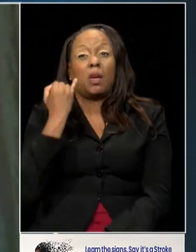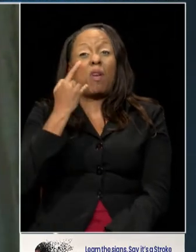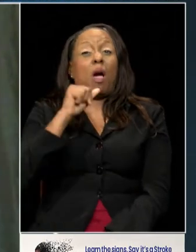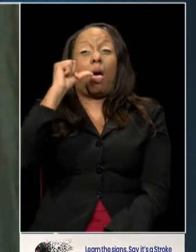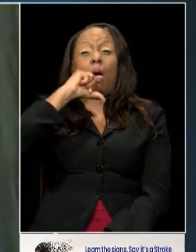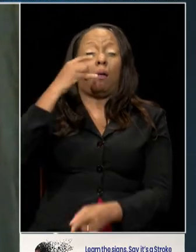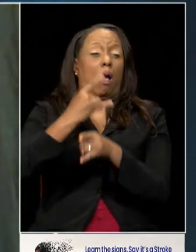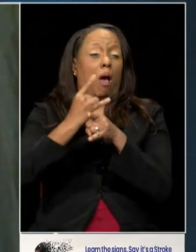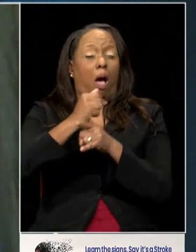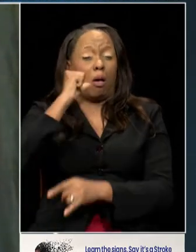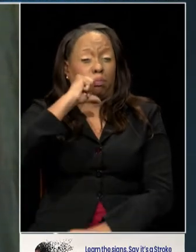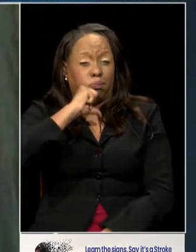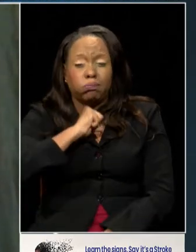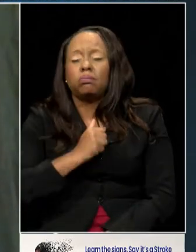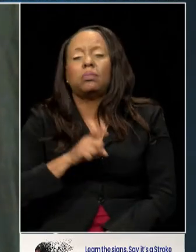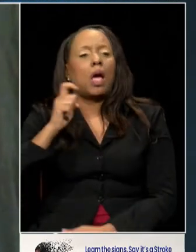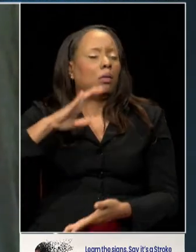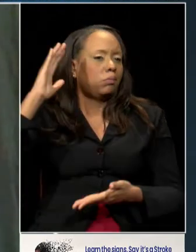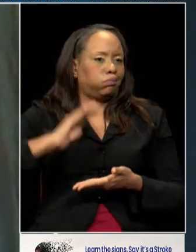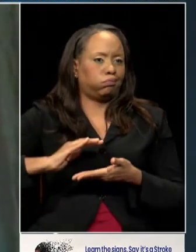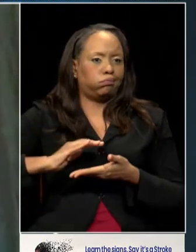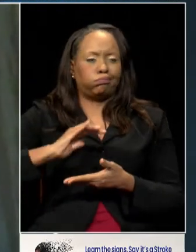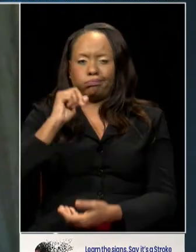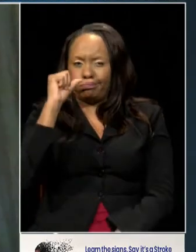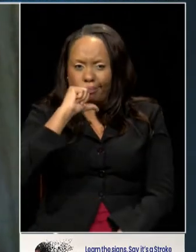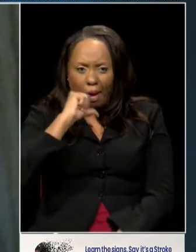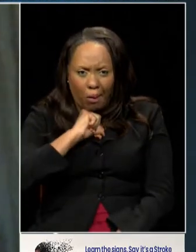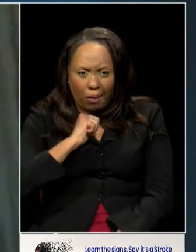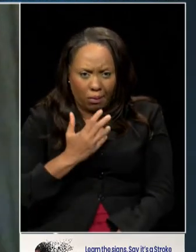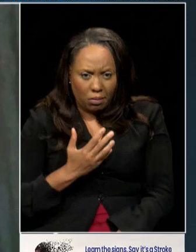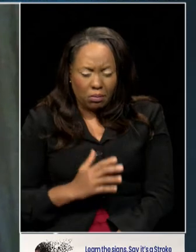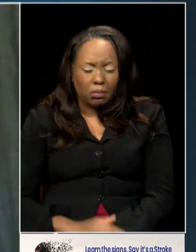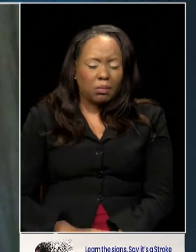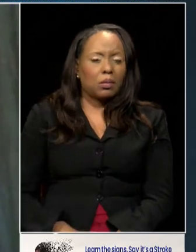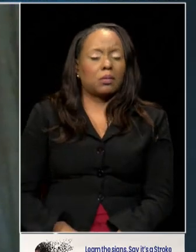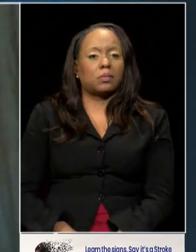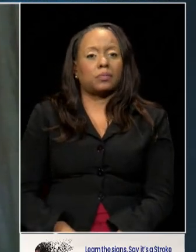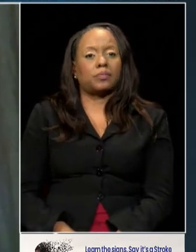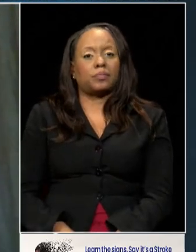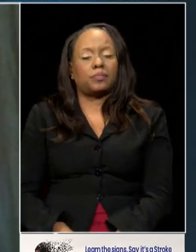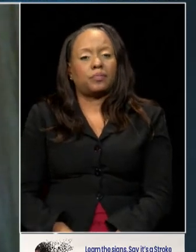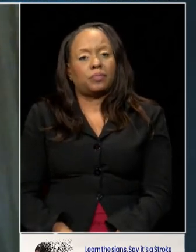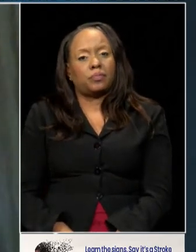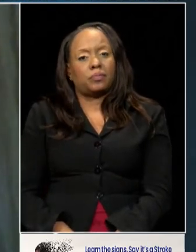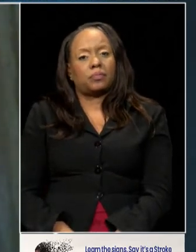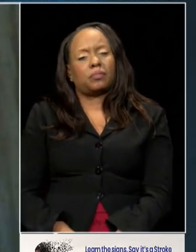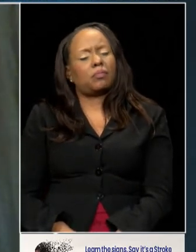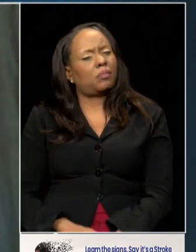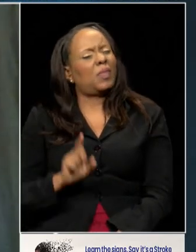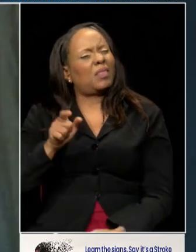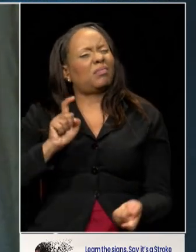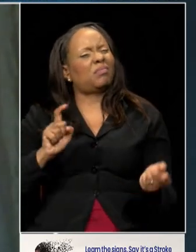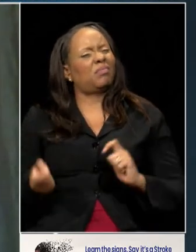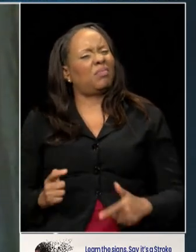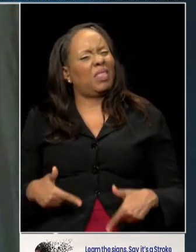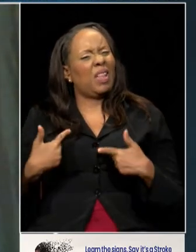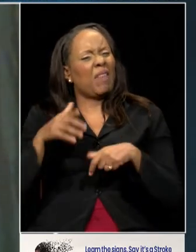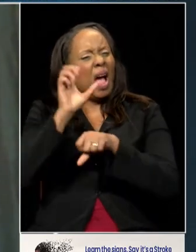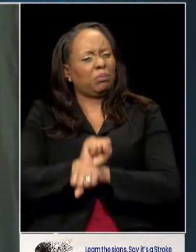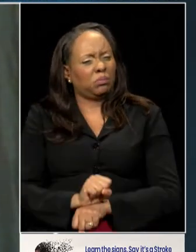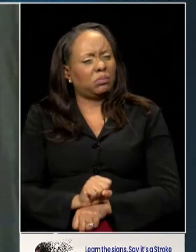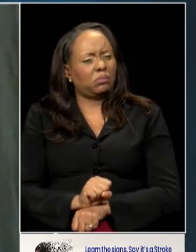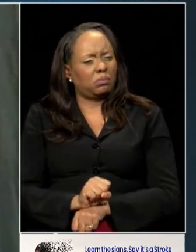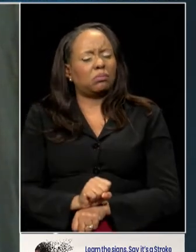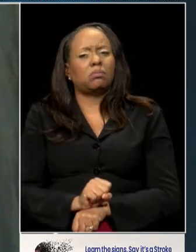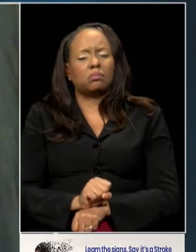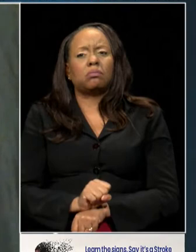then we advise you to reduce the alcohol intake. And so certainly those first, what we call just the lifestyle changes, is the first step